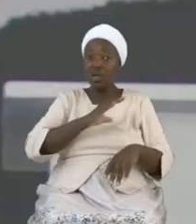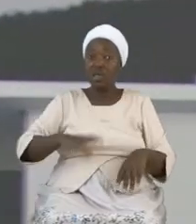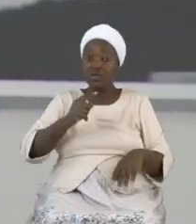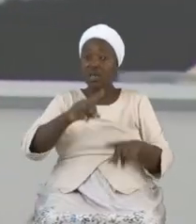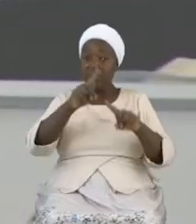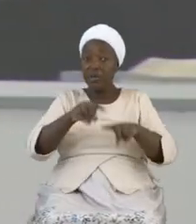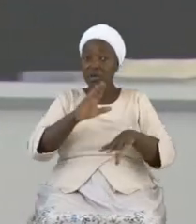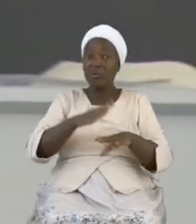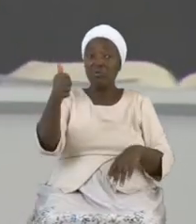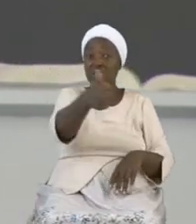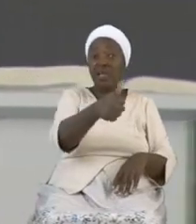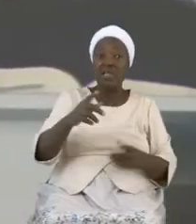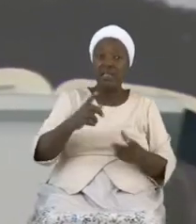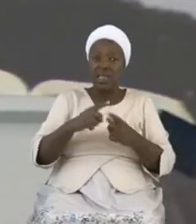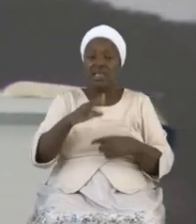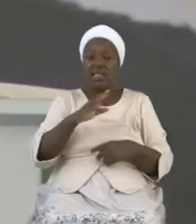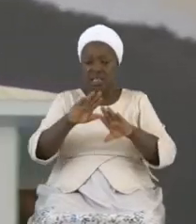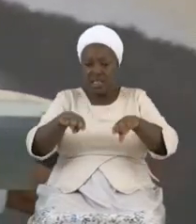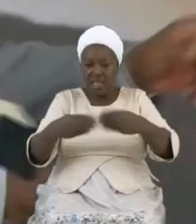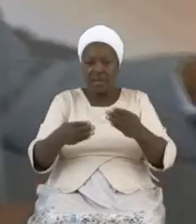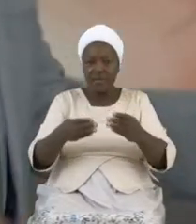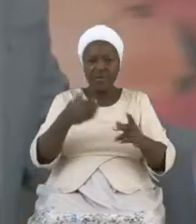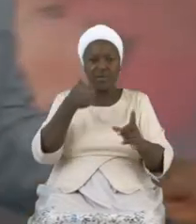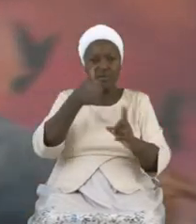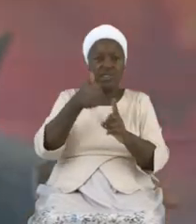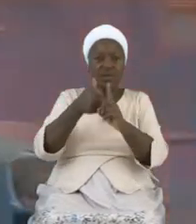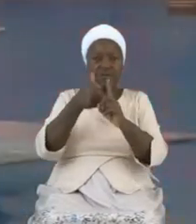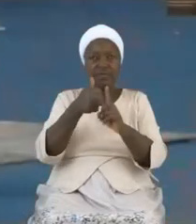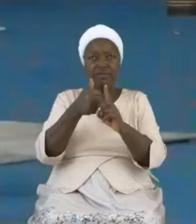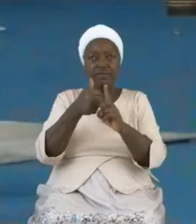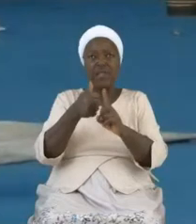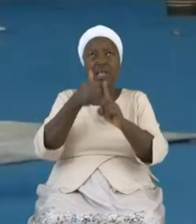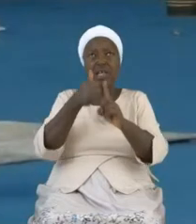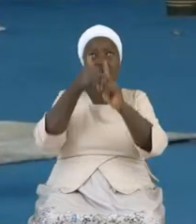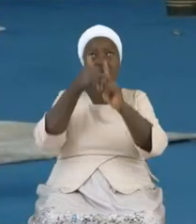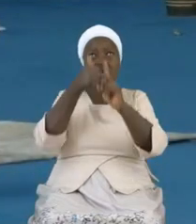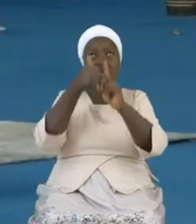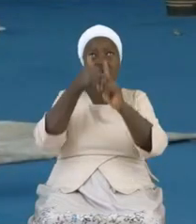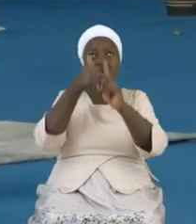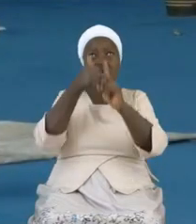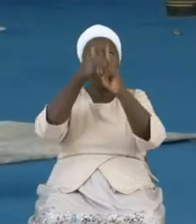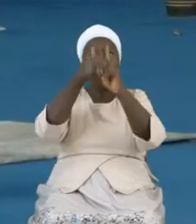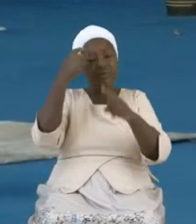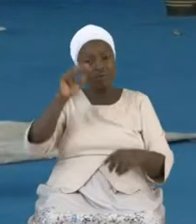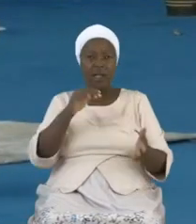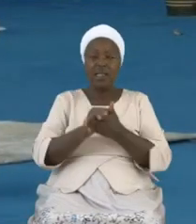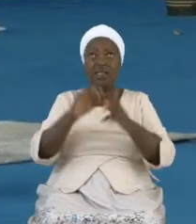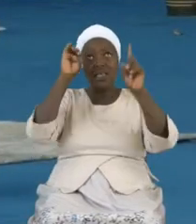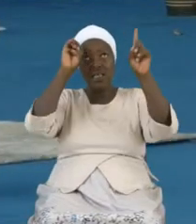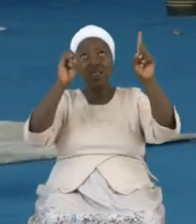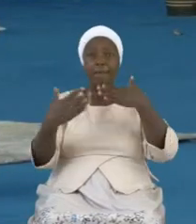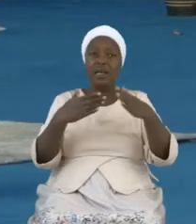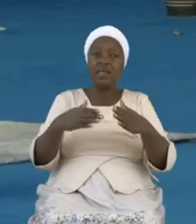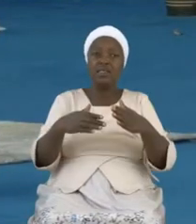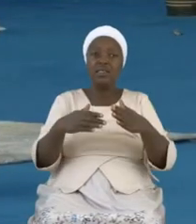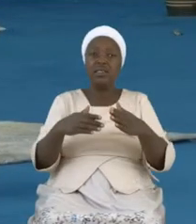He gave himself for us. that he might redeem us